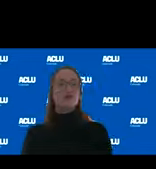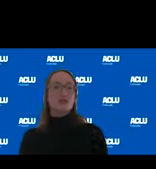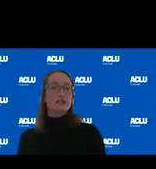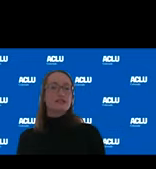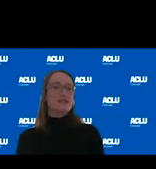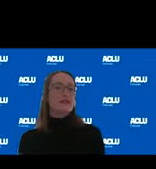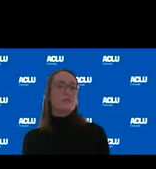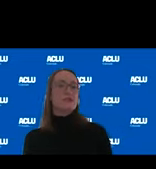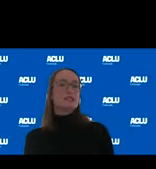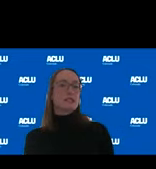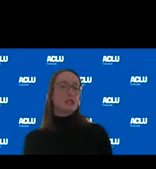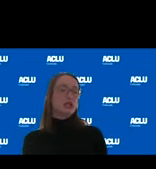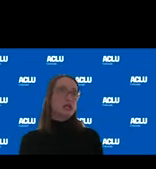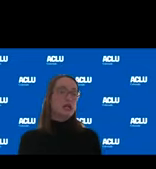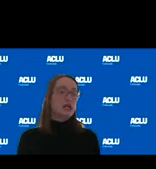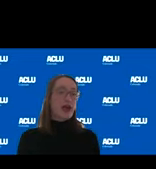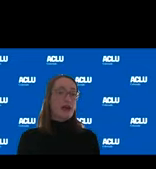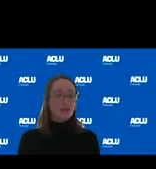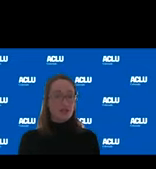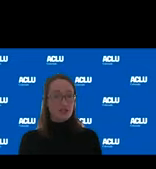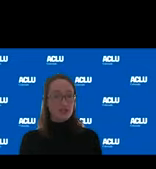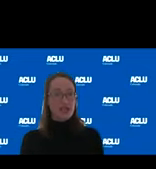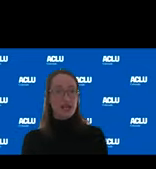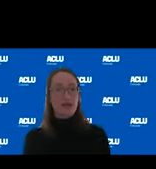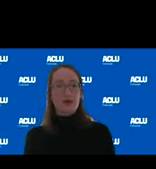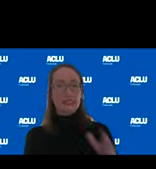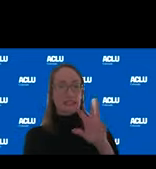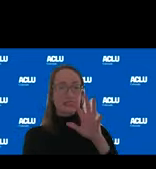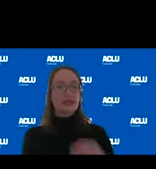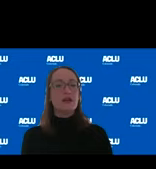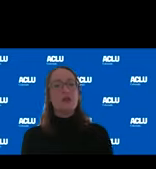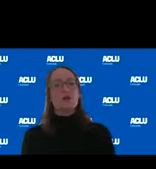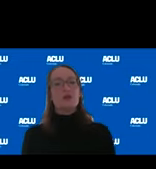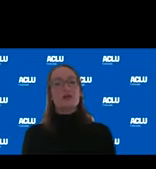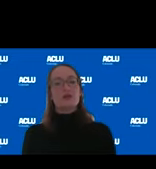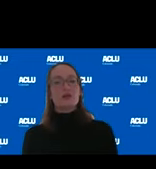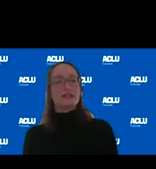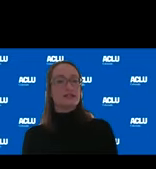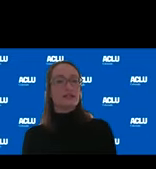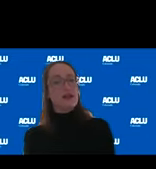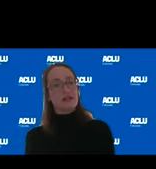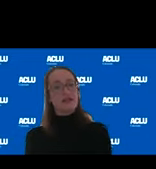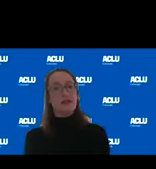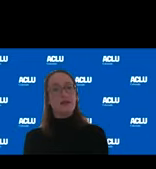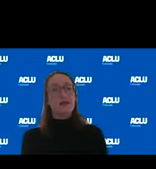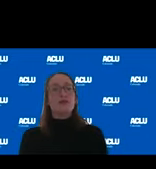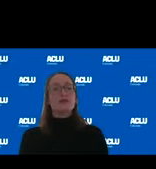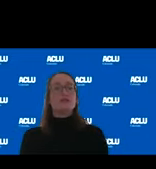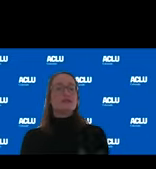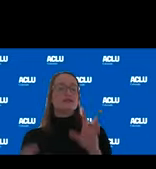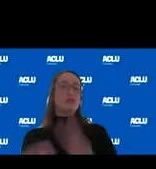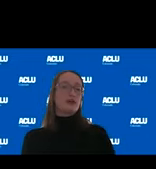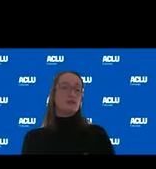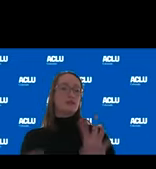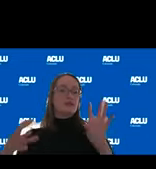don't start processing them until after Election Day, and about a dozen who start processing on Election Day. The reason this